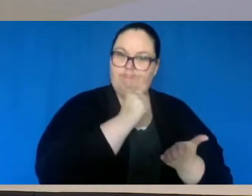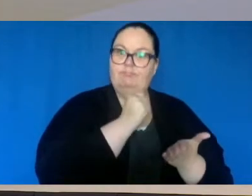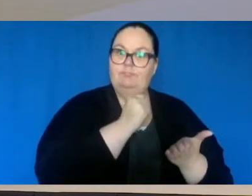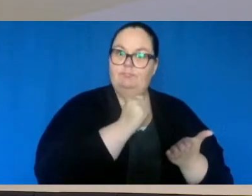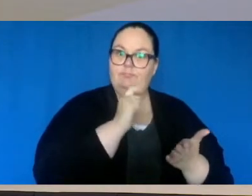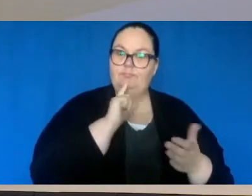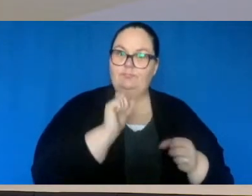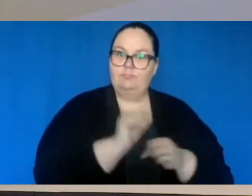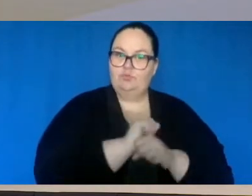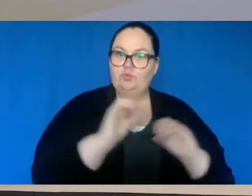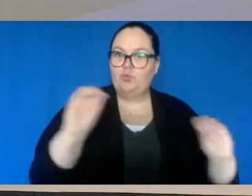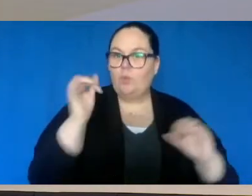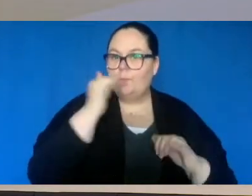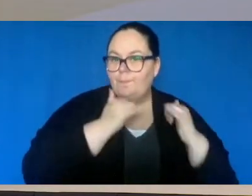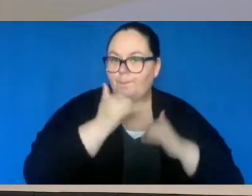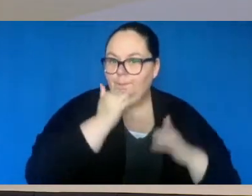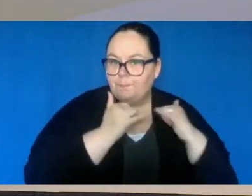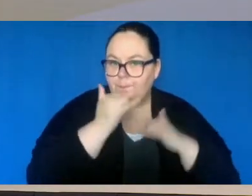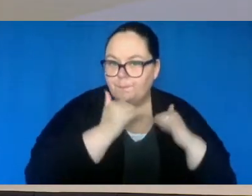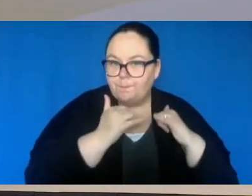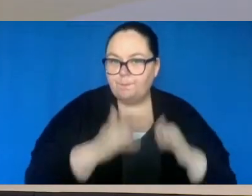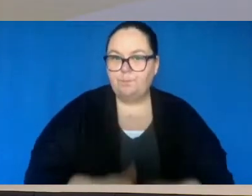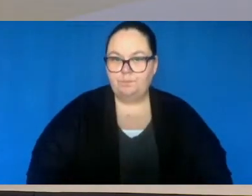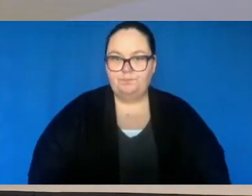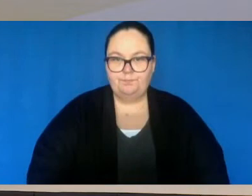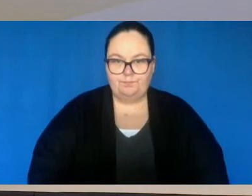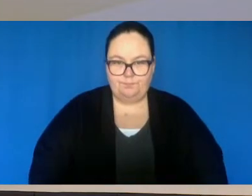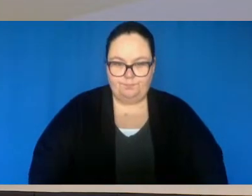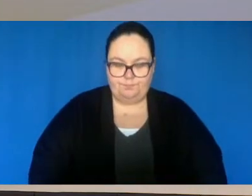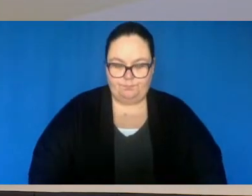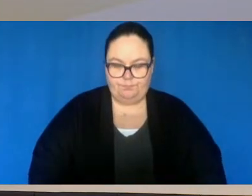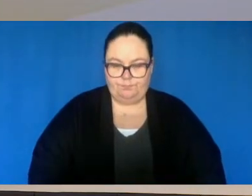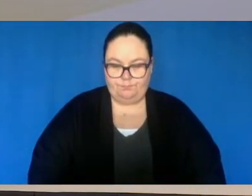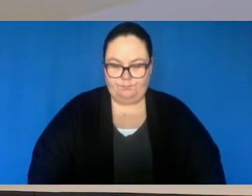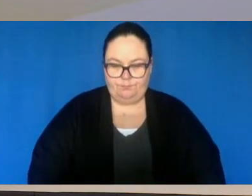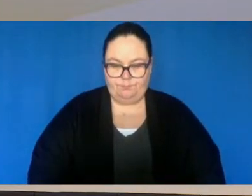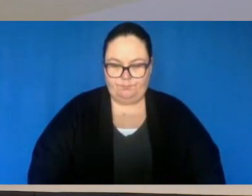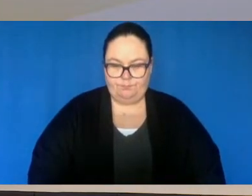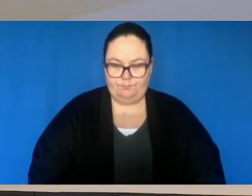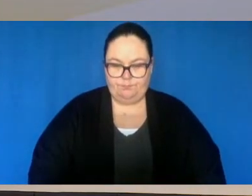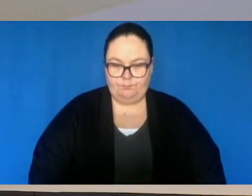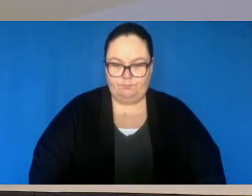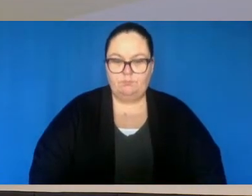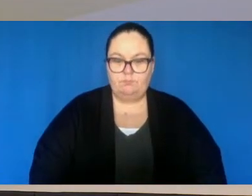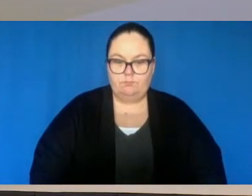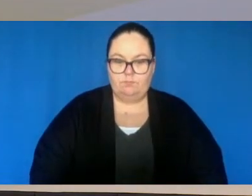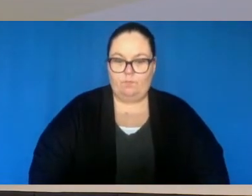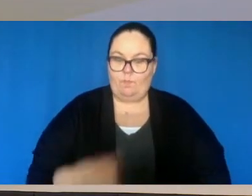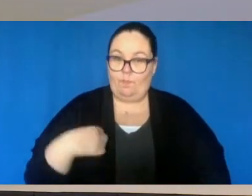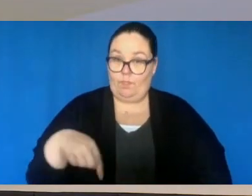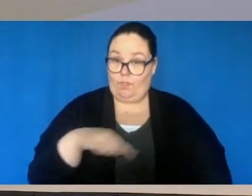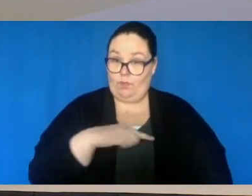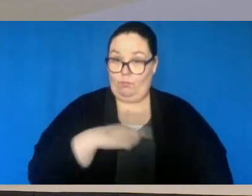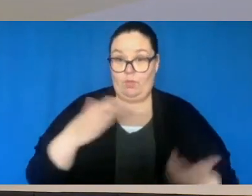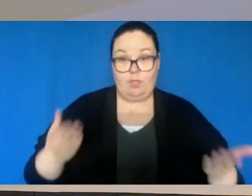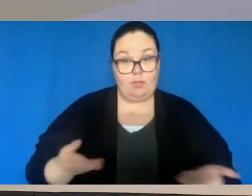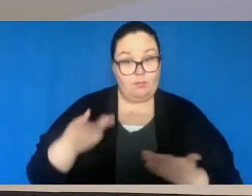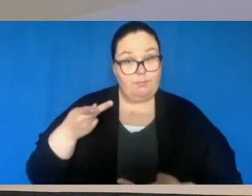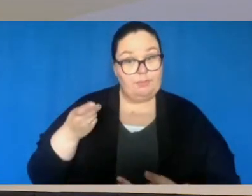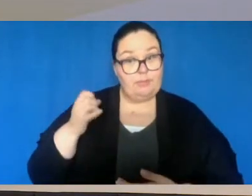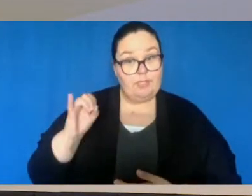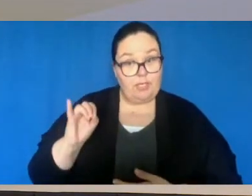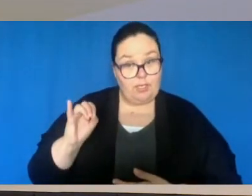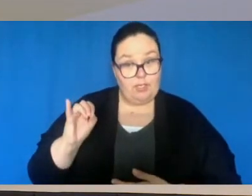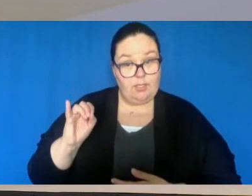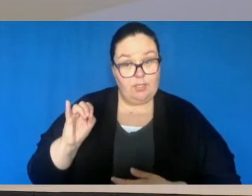aren't errors in that upload into the registry. And we have decided that we are giving